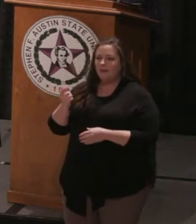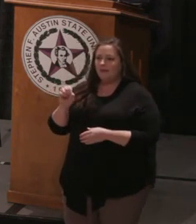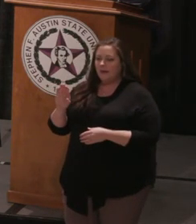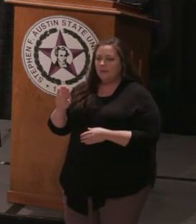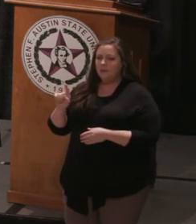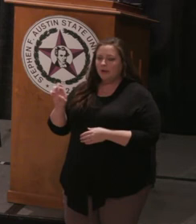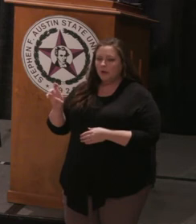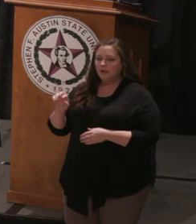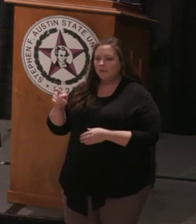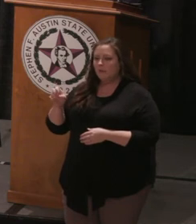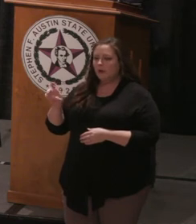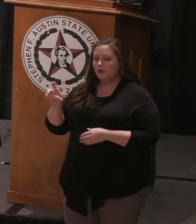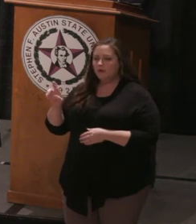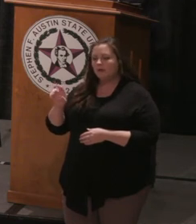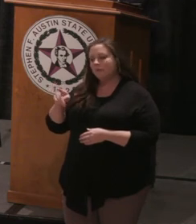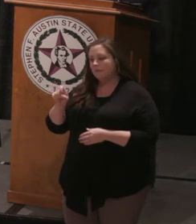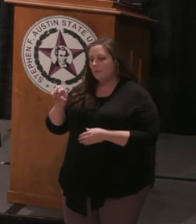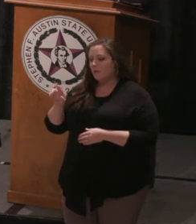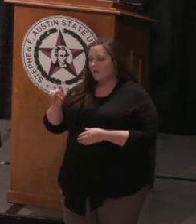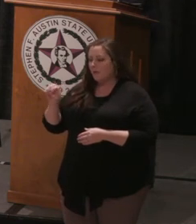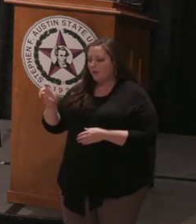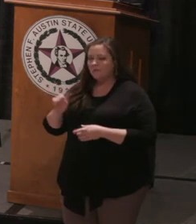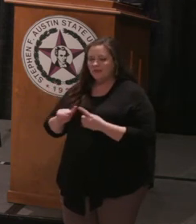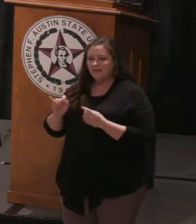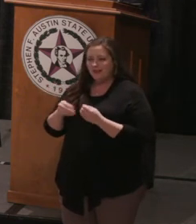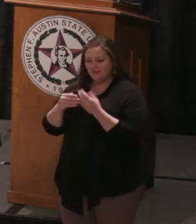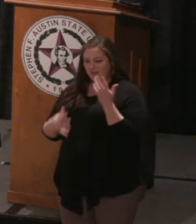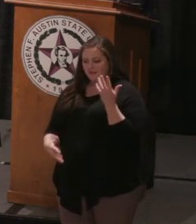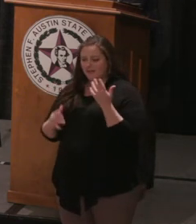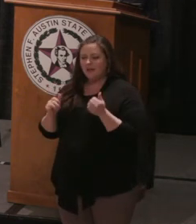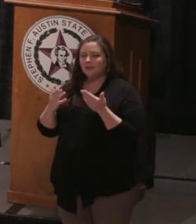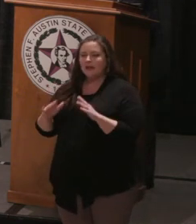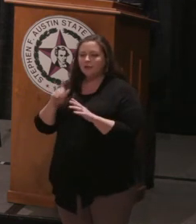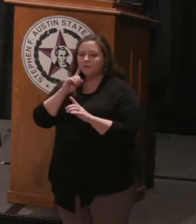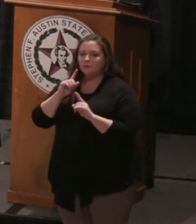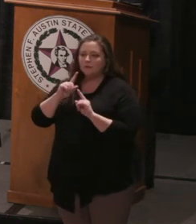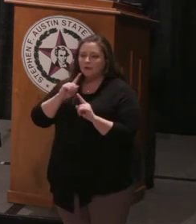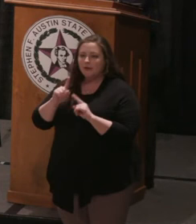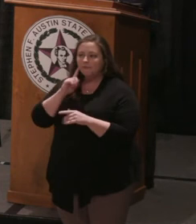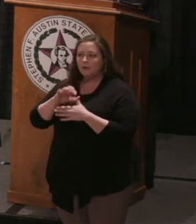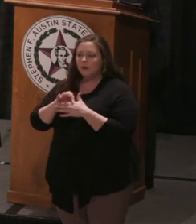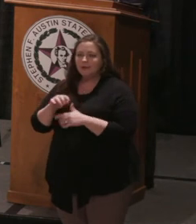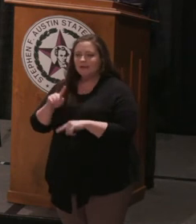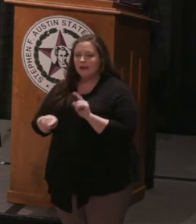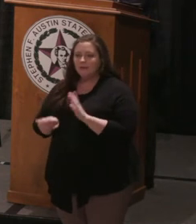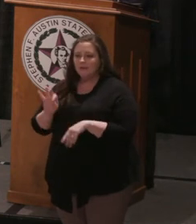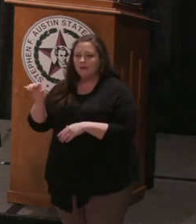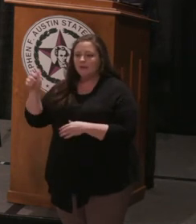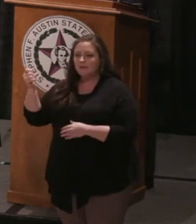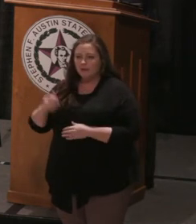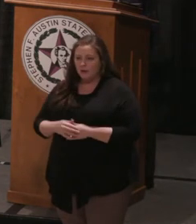and Parler, and the list goes on and on and on, that allows for rhetoric and content that can't be found